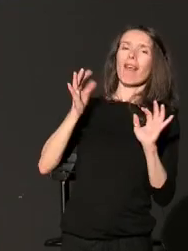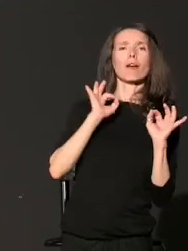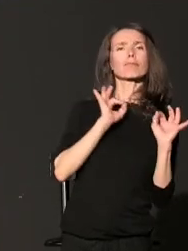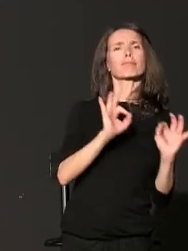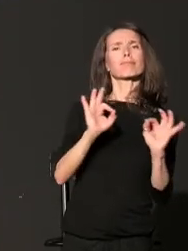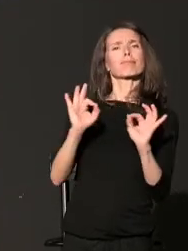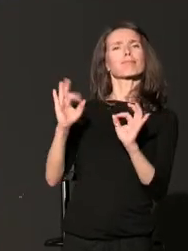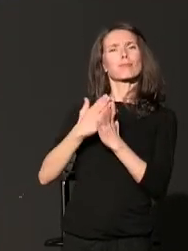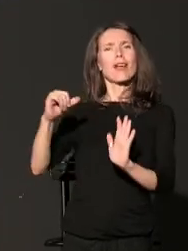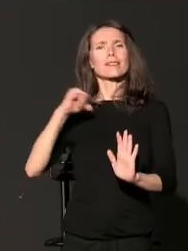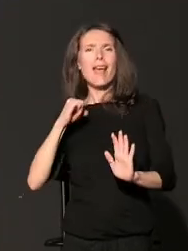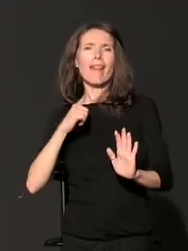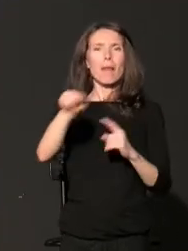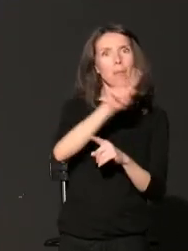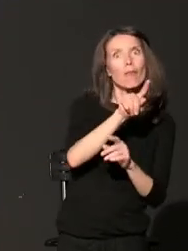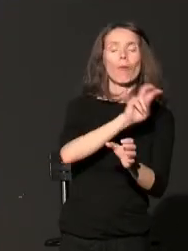i aktivno učešće.